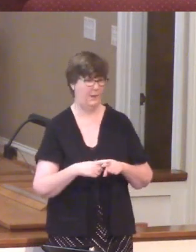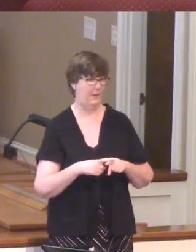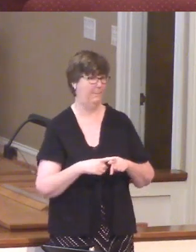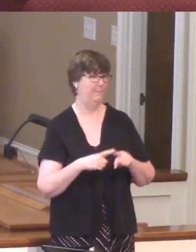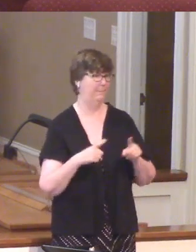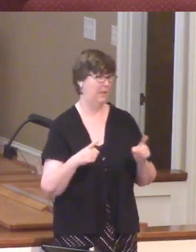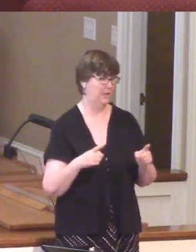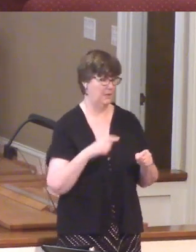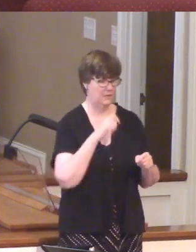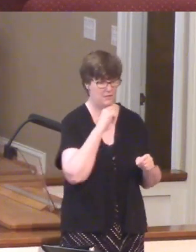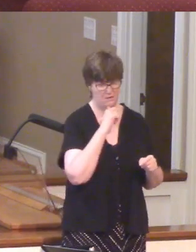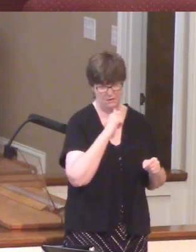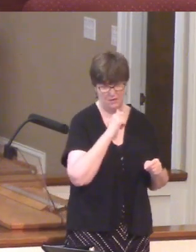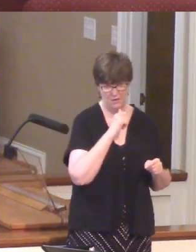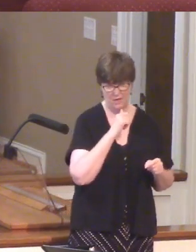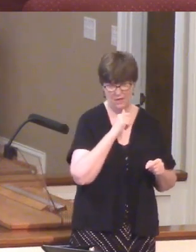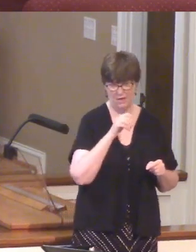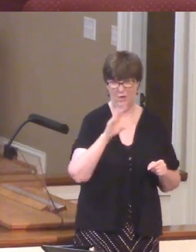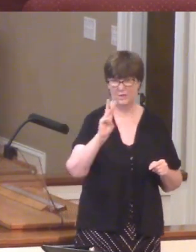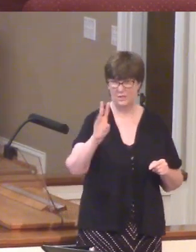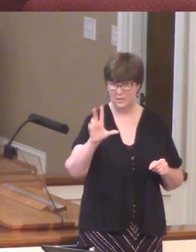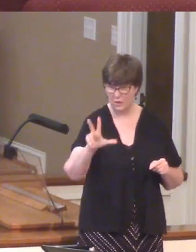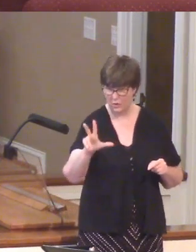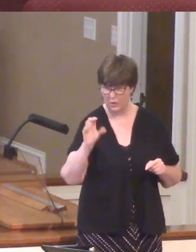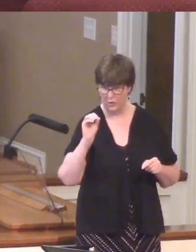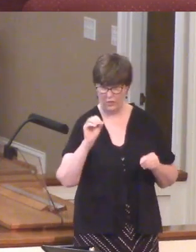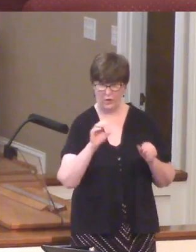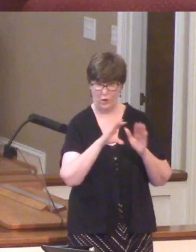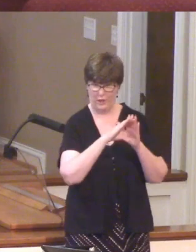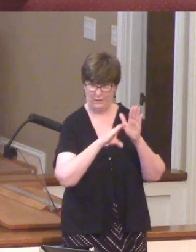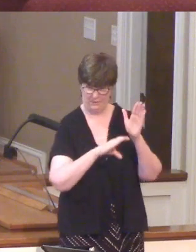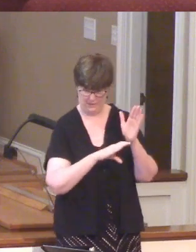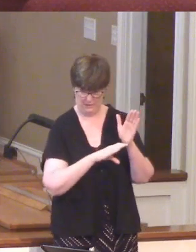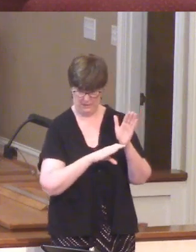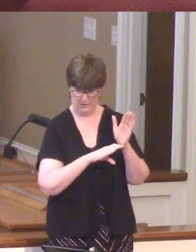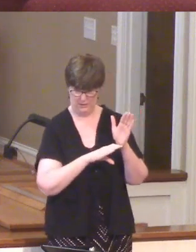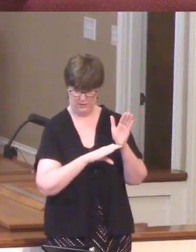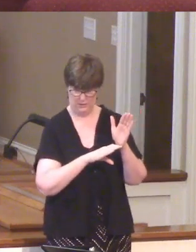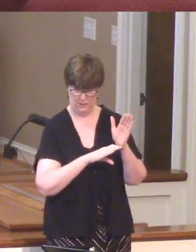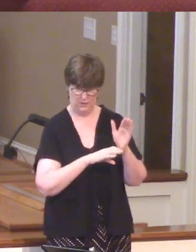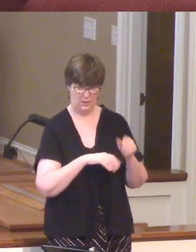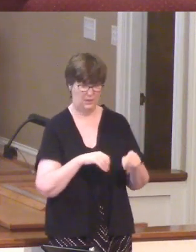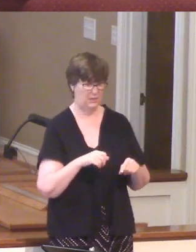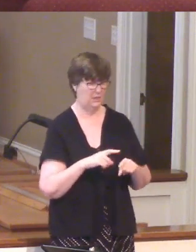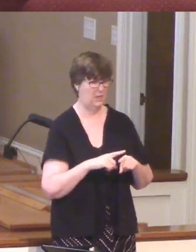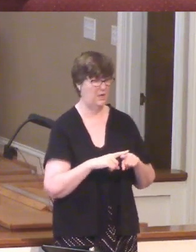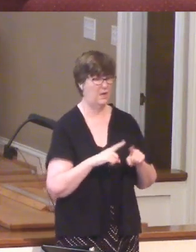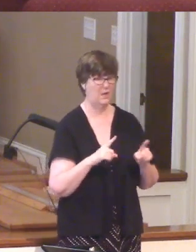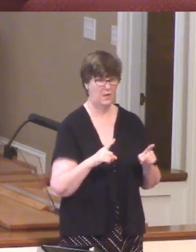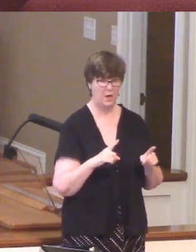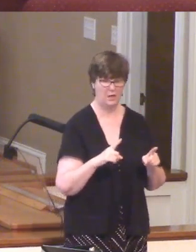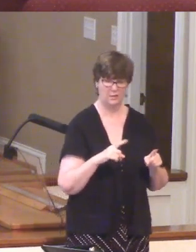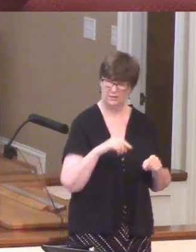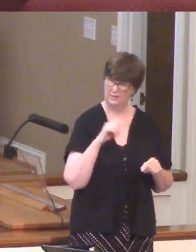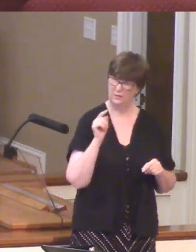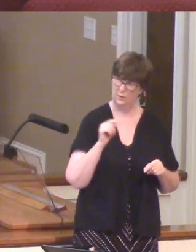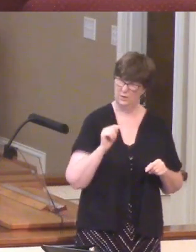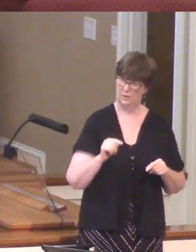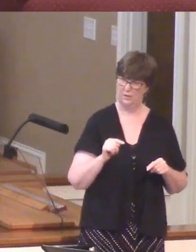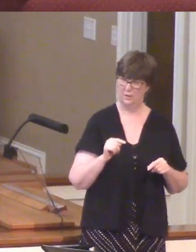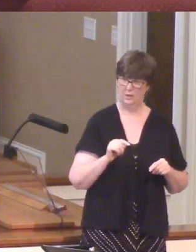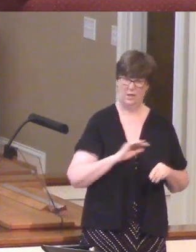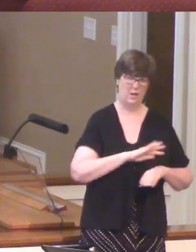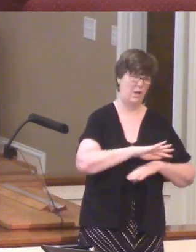me right with God, sign me up. This is not a trick question. It's legitimate. Of all